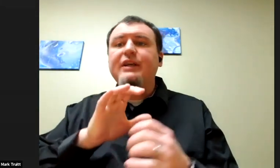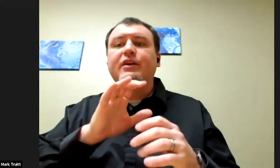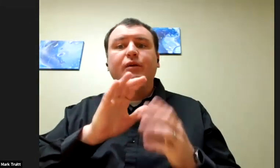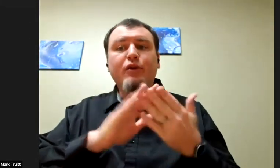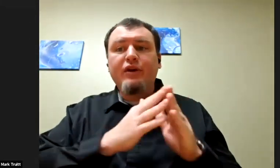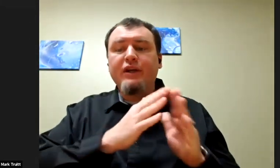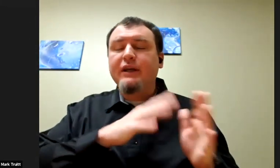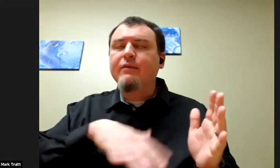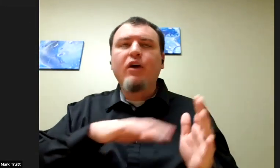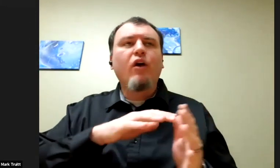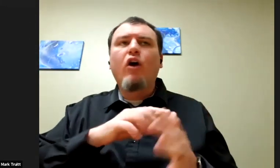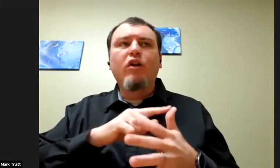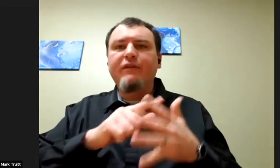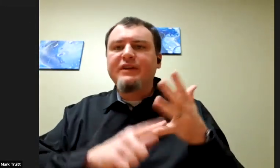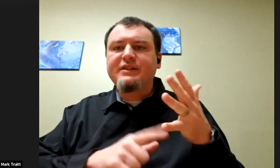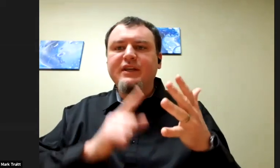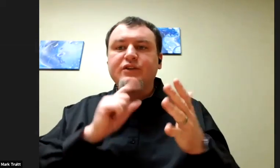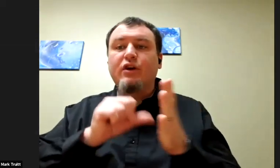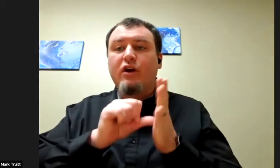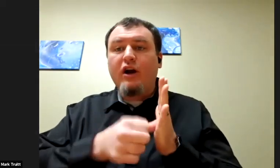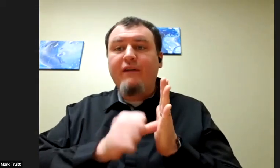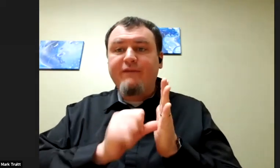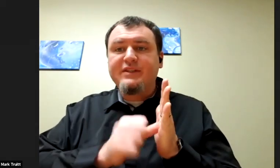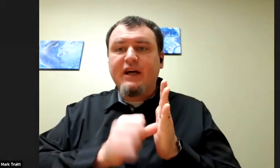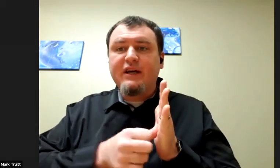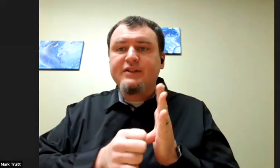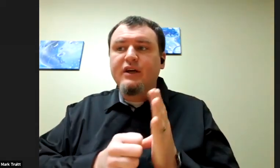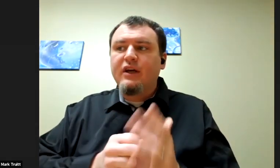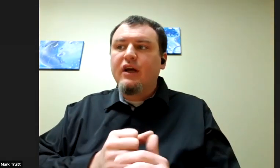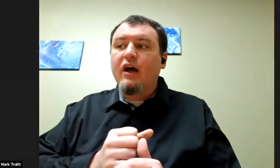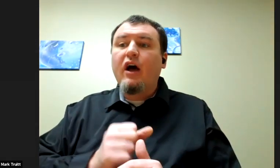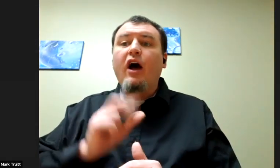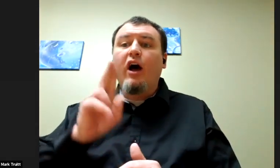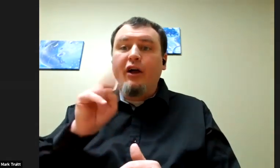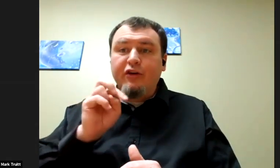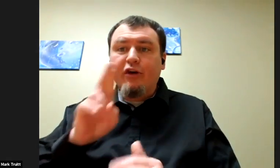POC community, all of these things are emphasized.